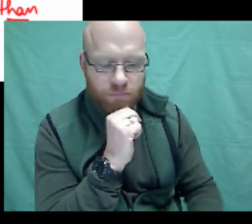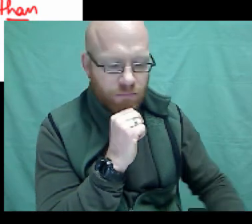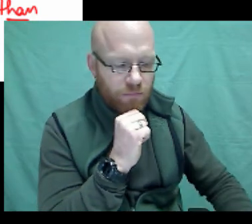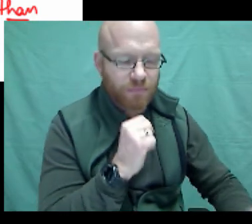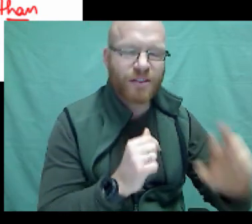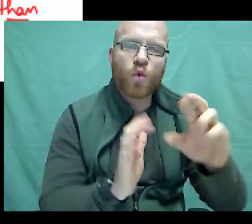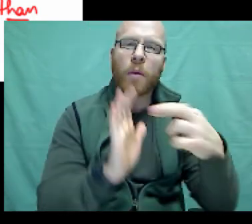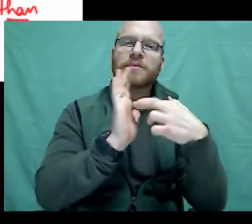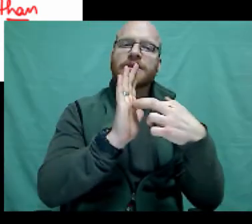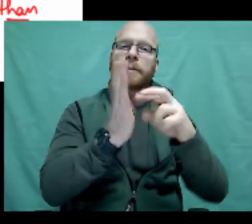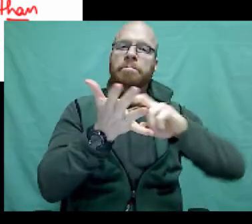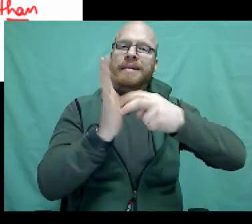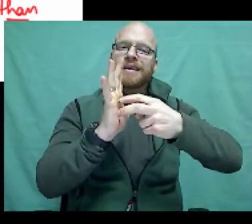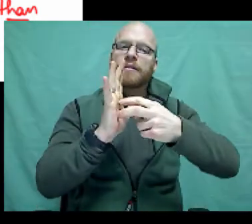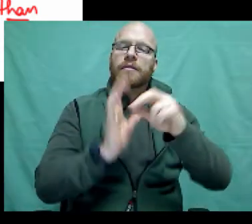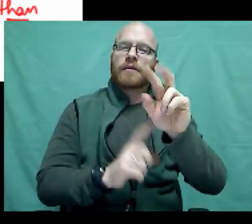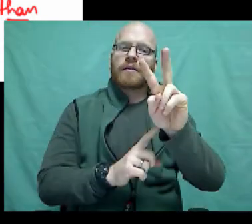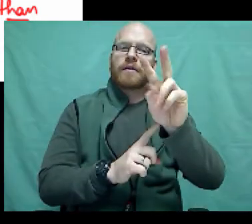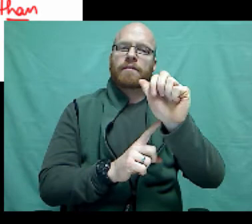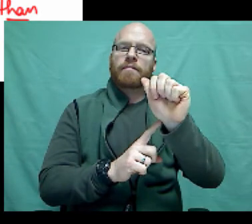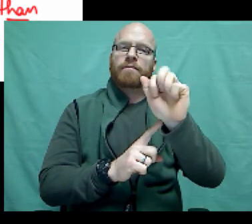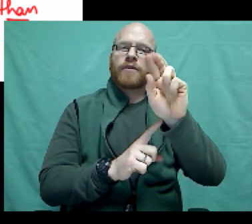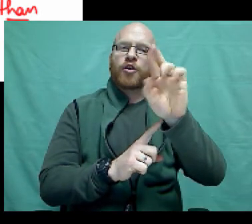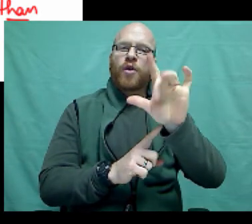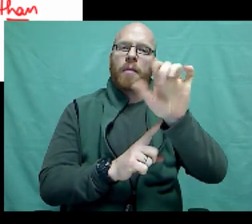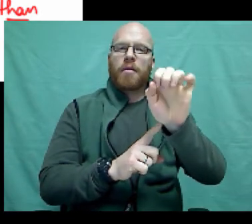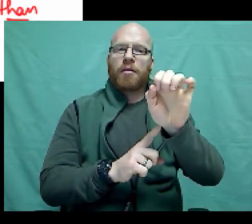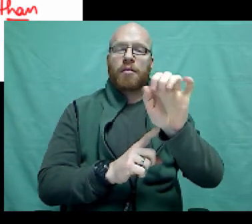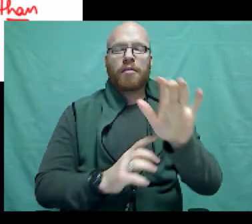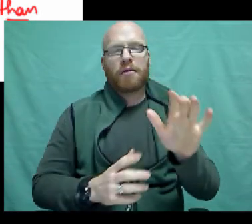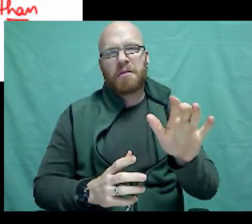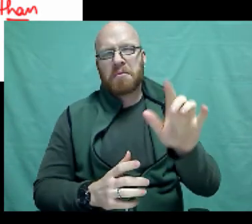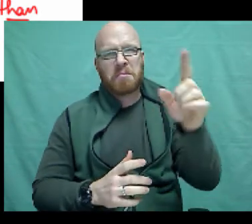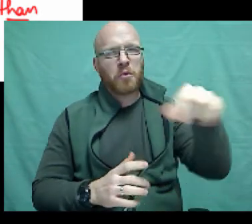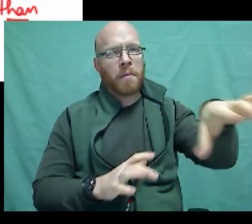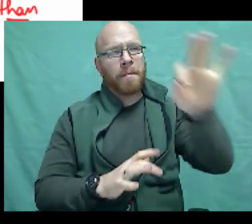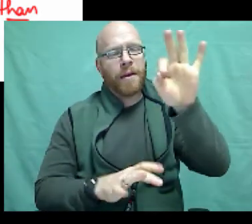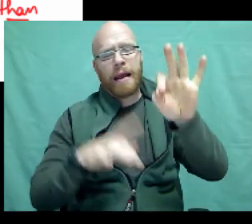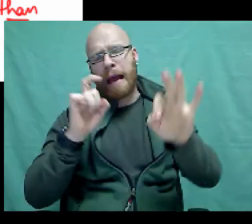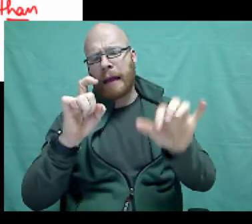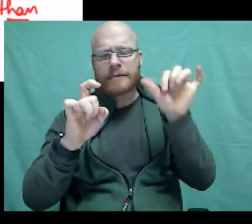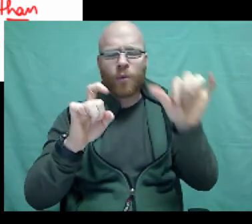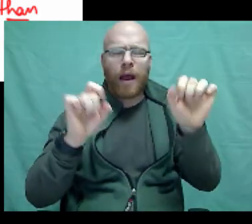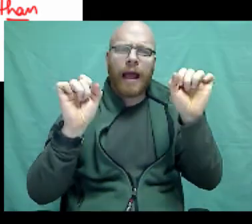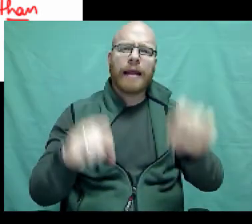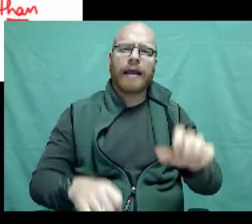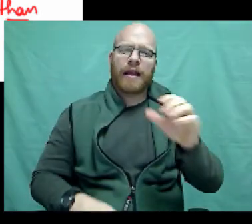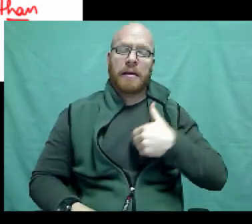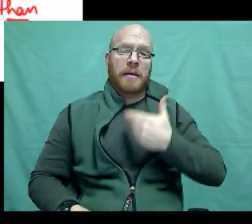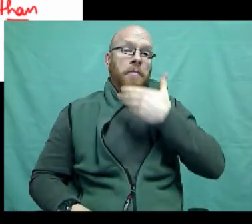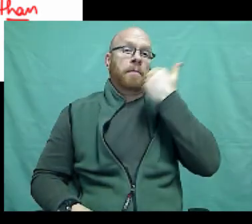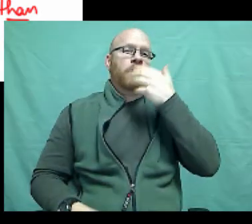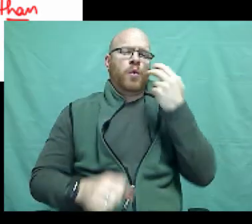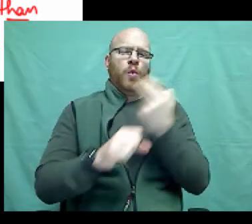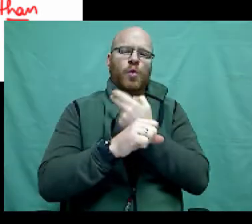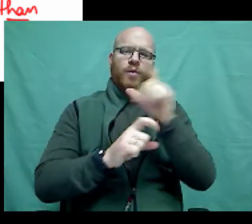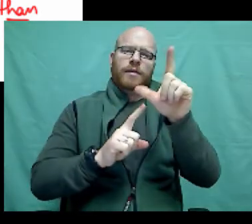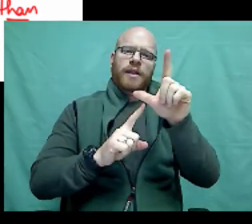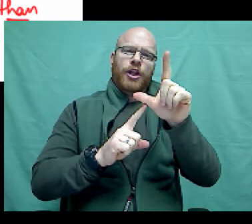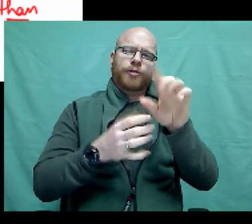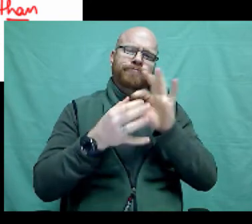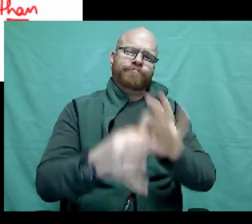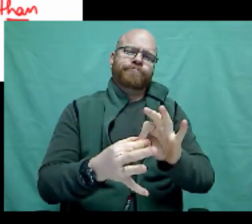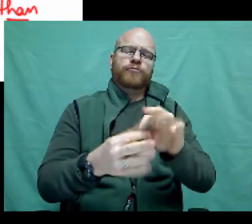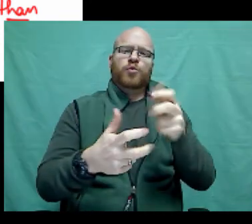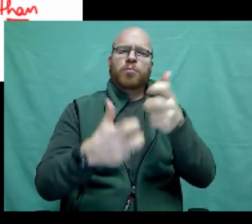Represent. What I'm meaning here is to pick a variable that represents your unknowns. You can use X and Y, but I tend to use